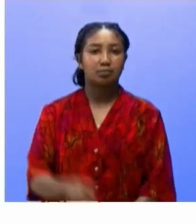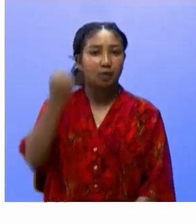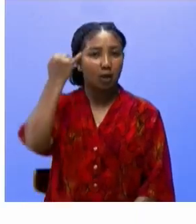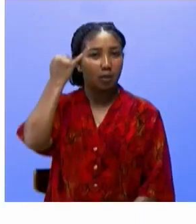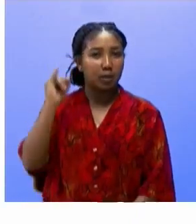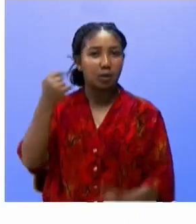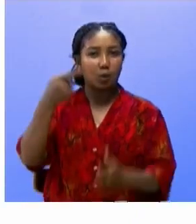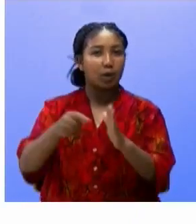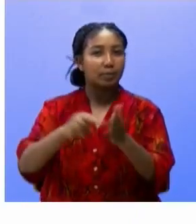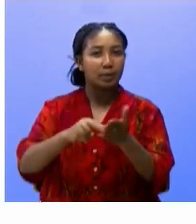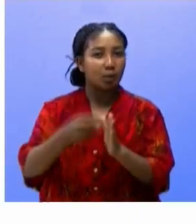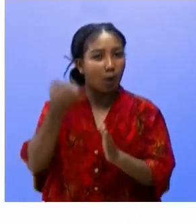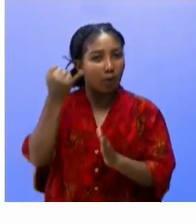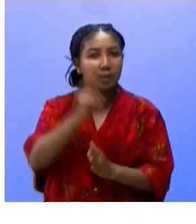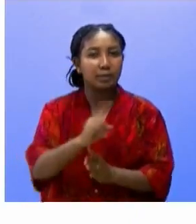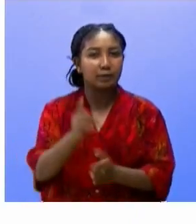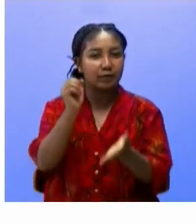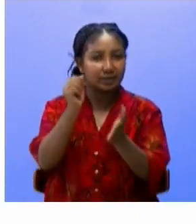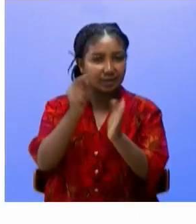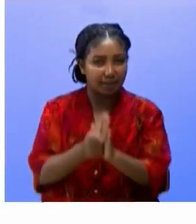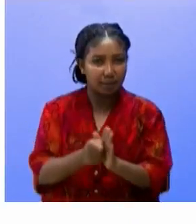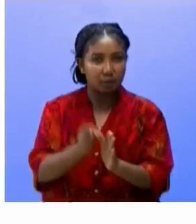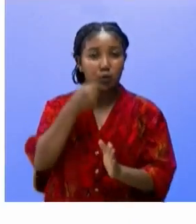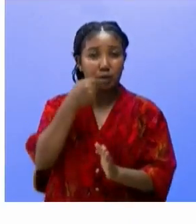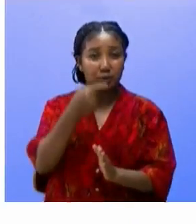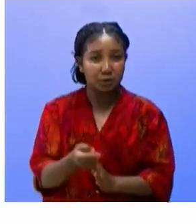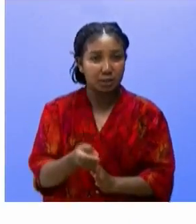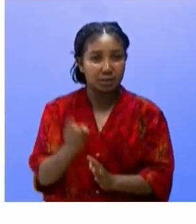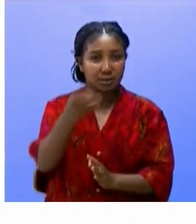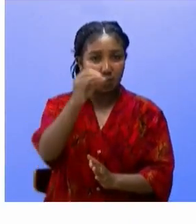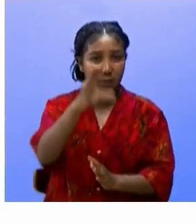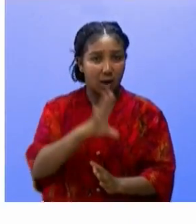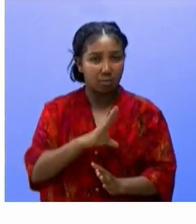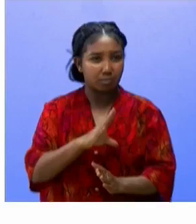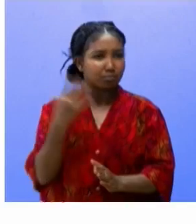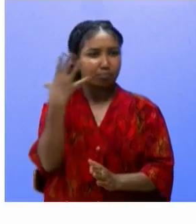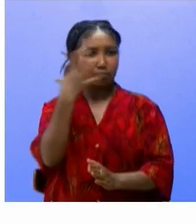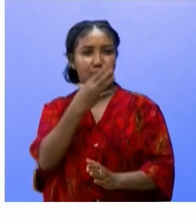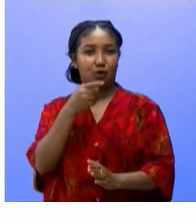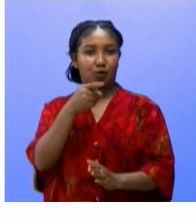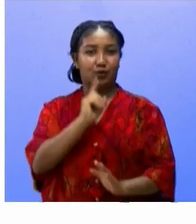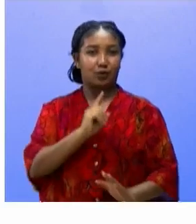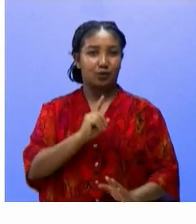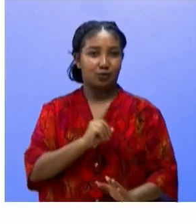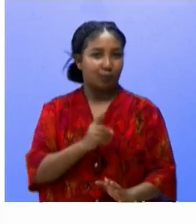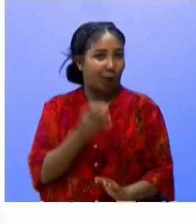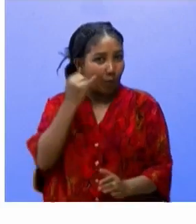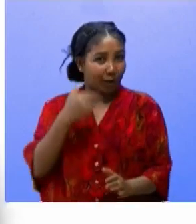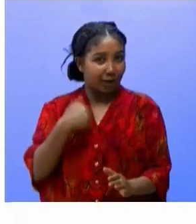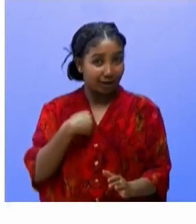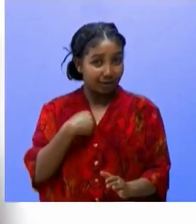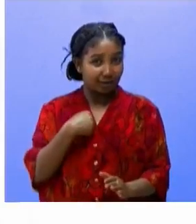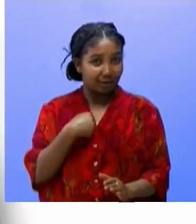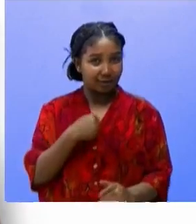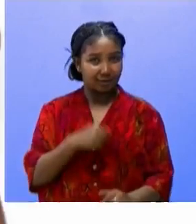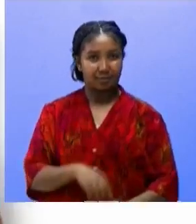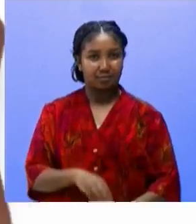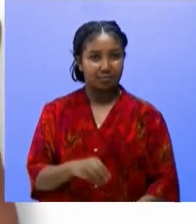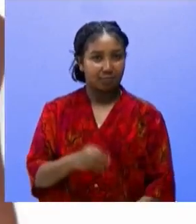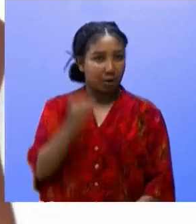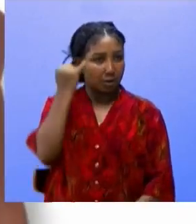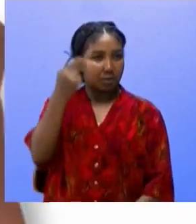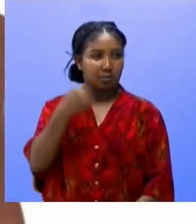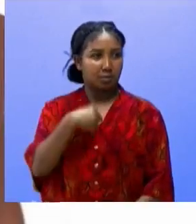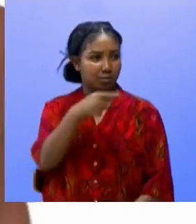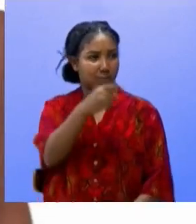Opinion. What does it mean, opinion? For example, when you say to someone, beautiful, that's opinion, yes?